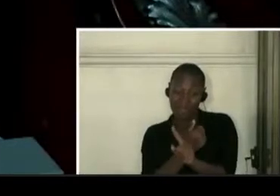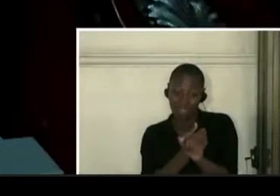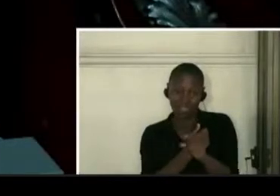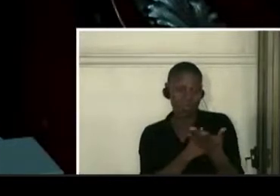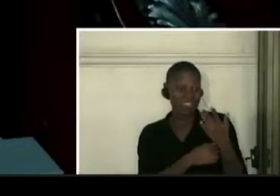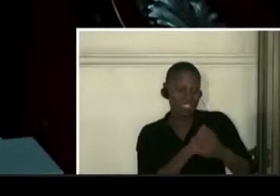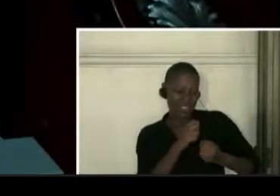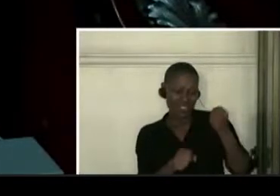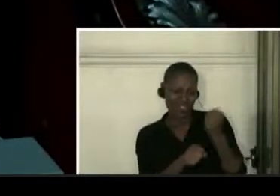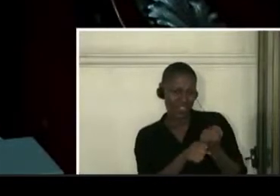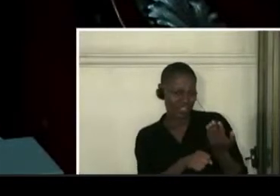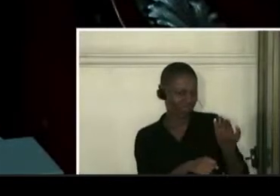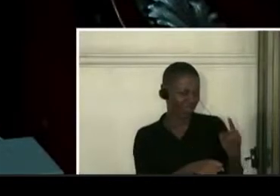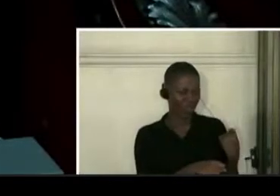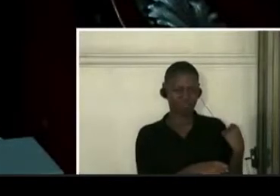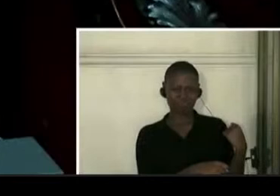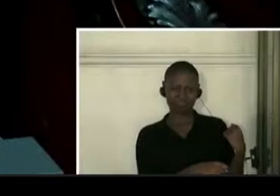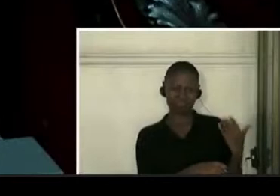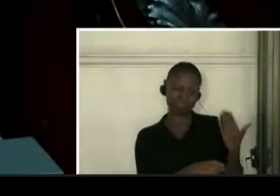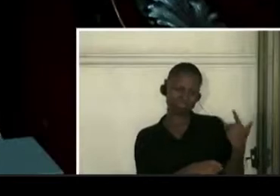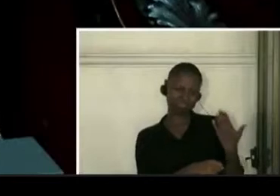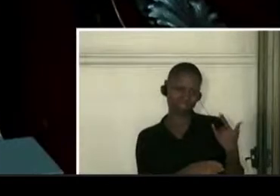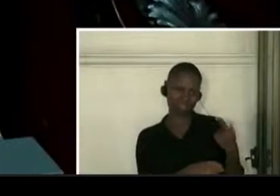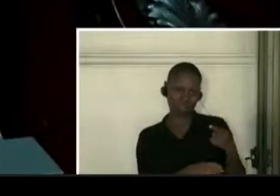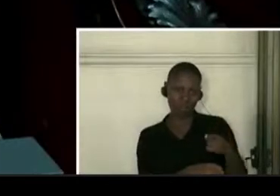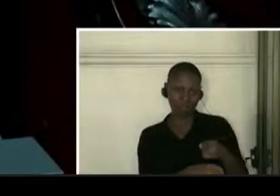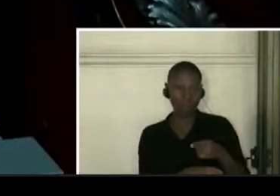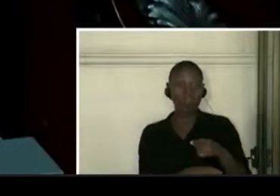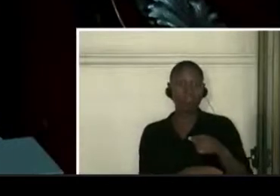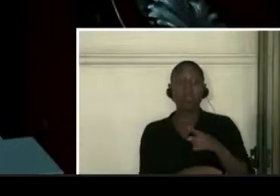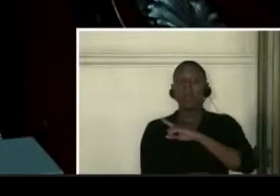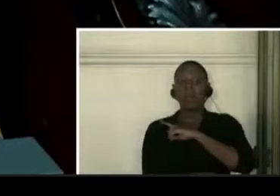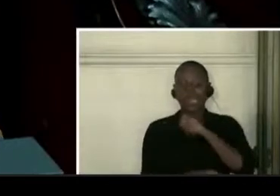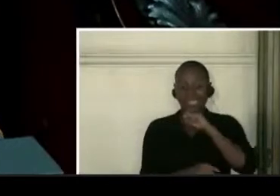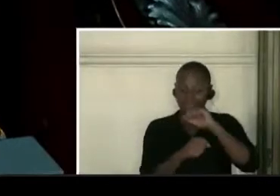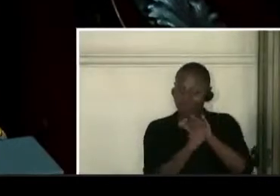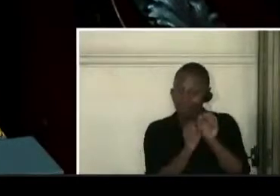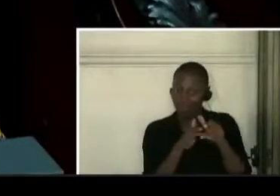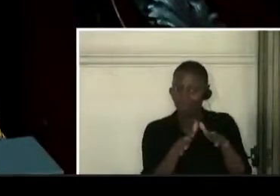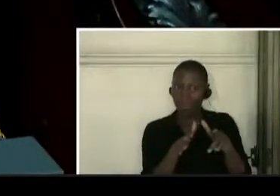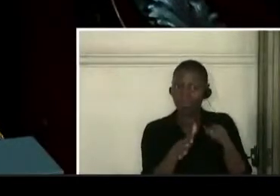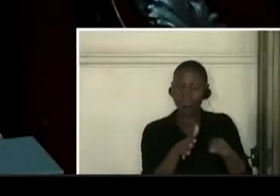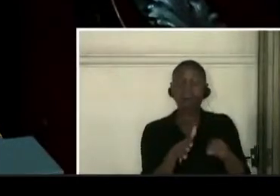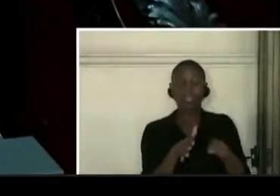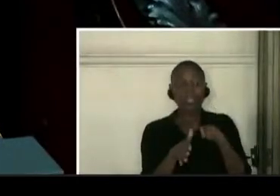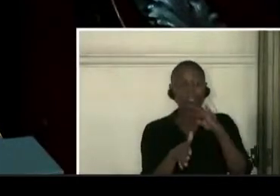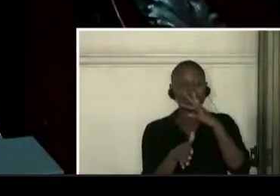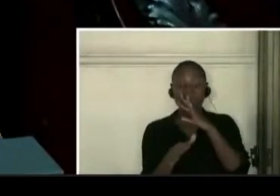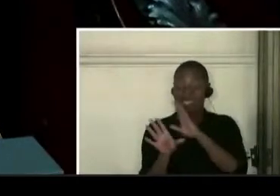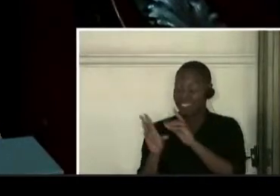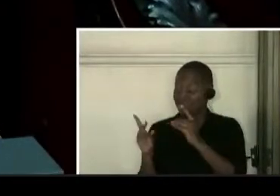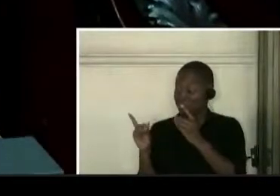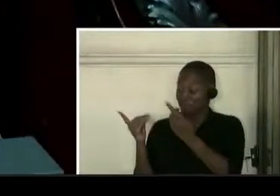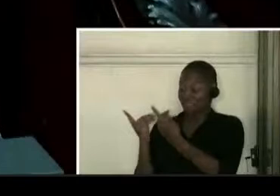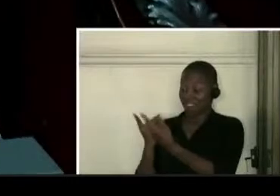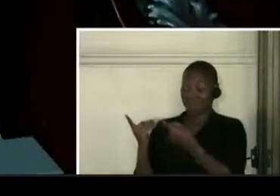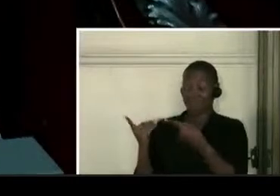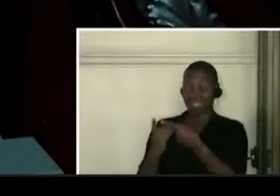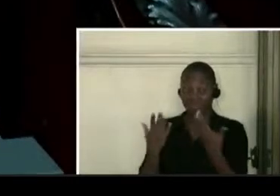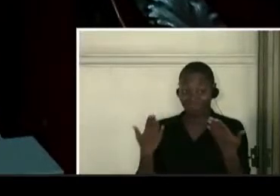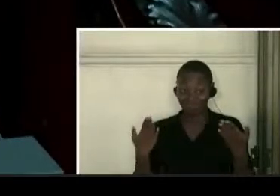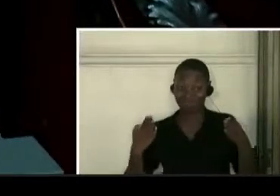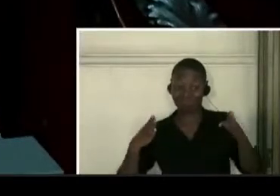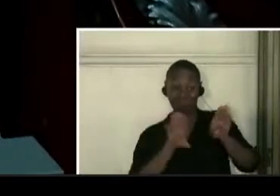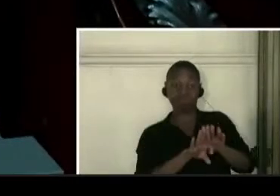minyaka edlulile kube isimo esibhekene naso sokuhlaselwa yiCovid esadala ukuthi amahhovisi